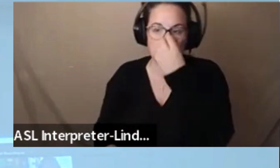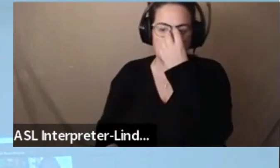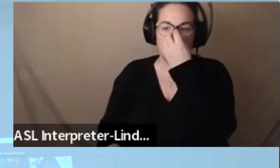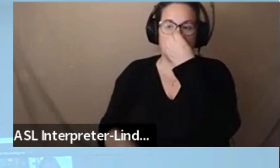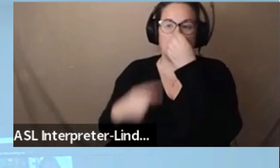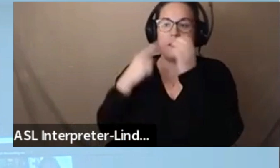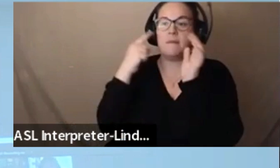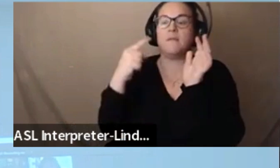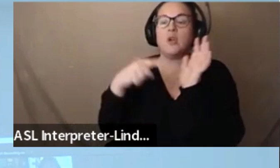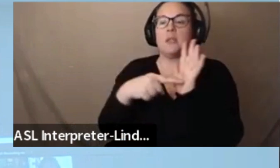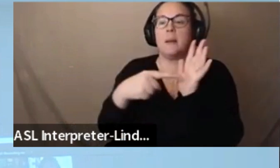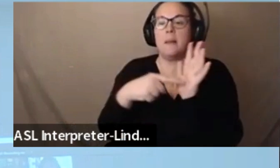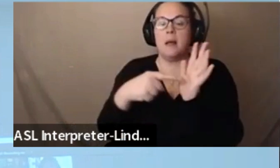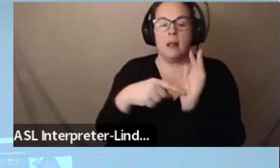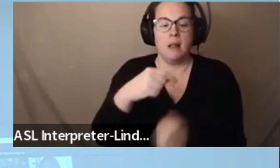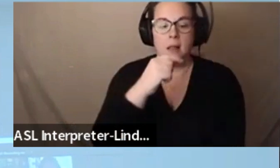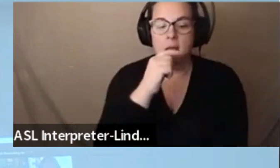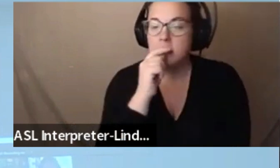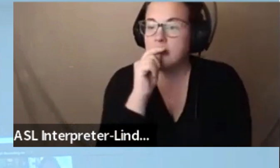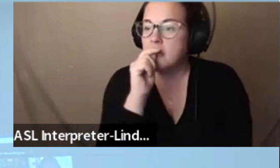decided